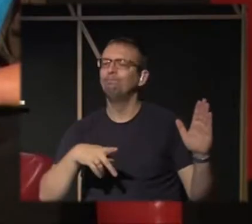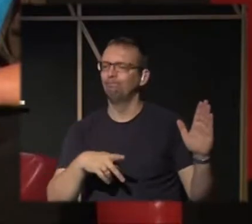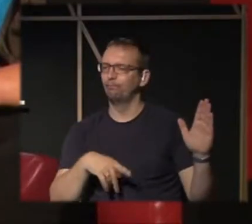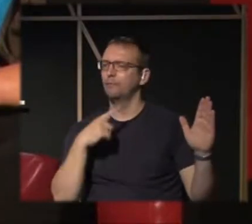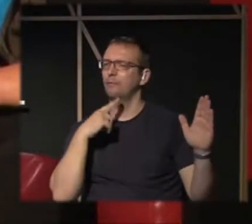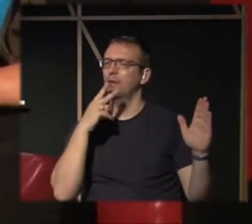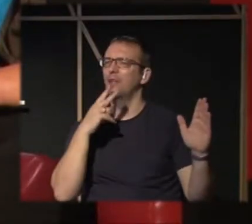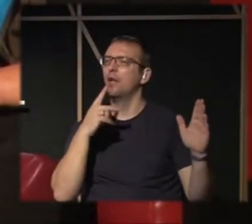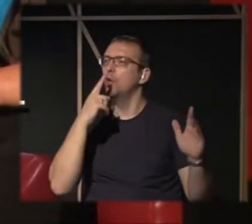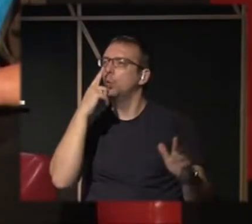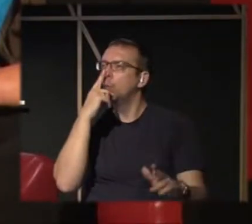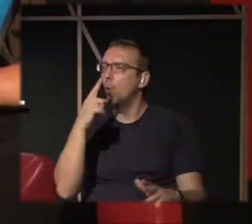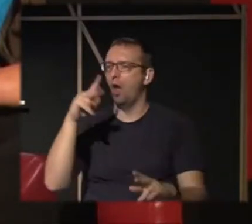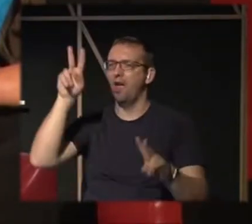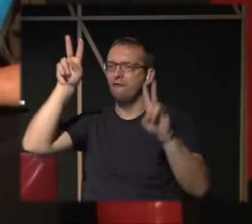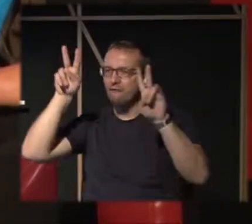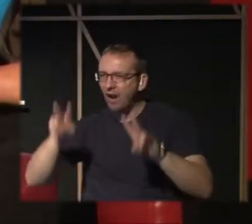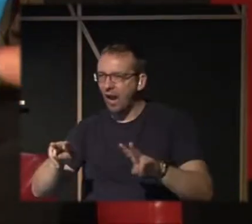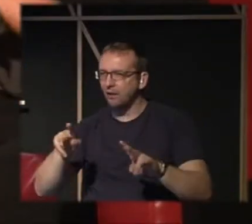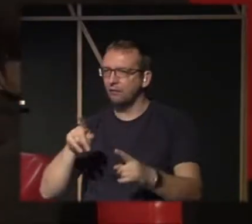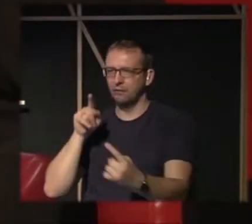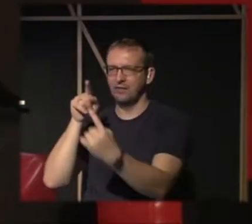So think about that going forward.